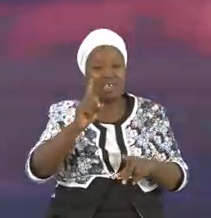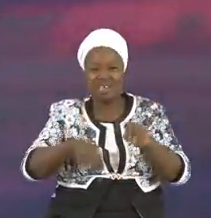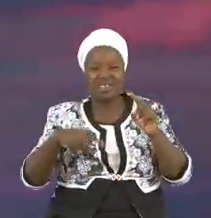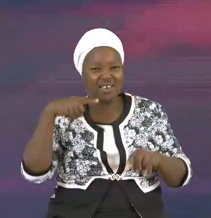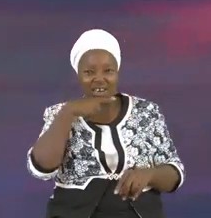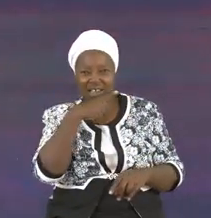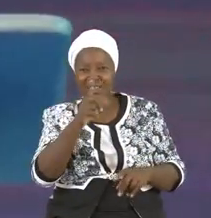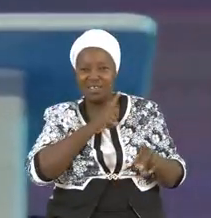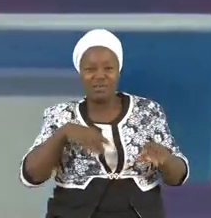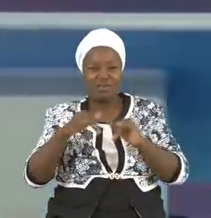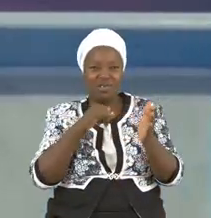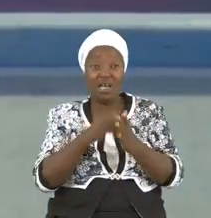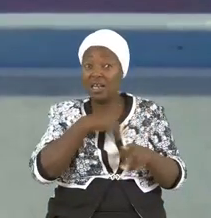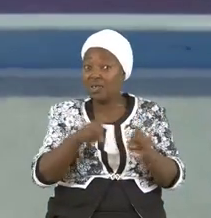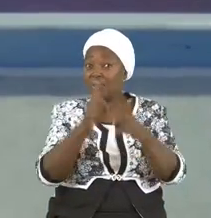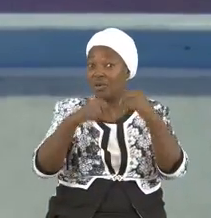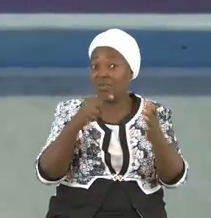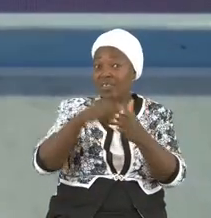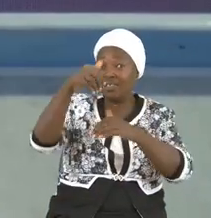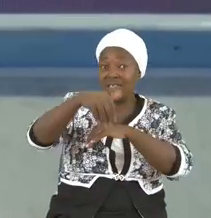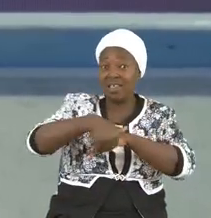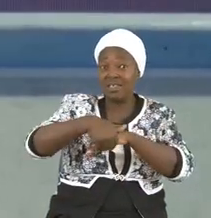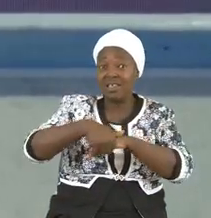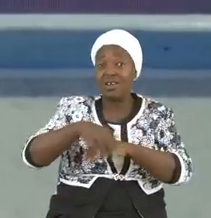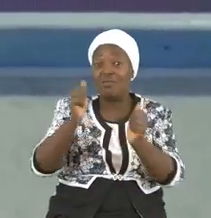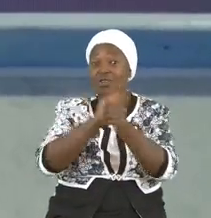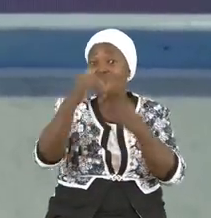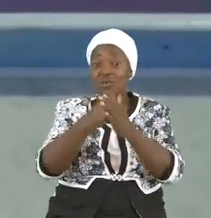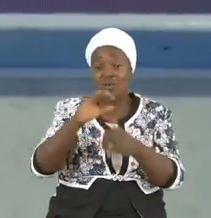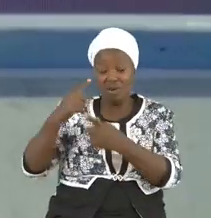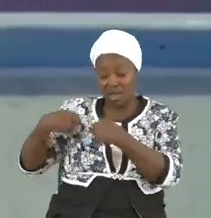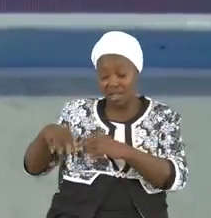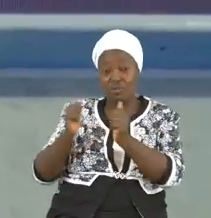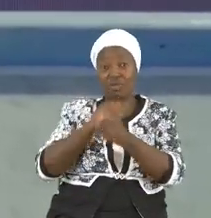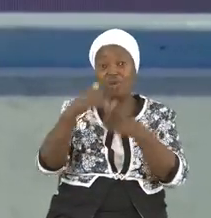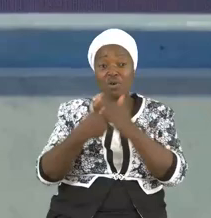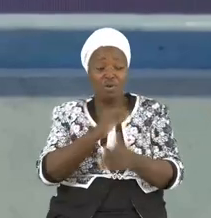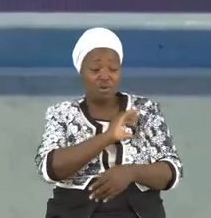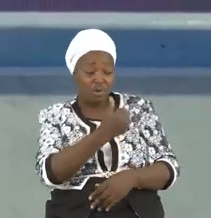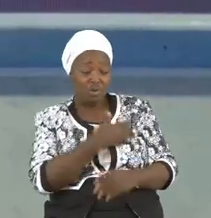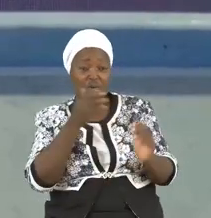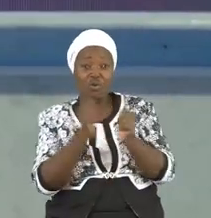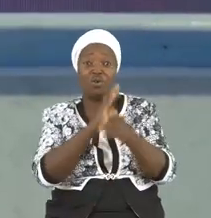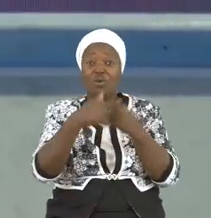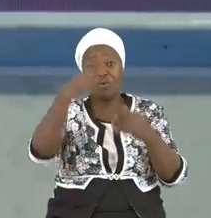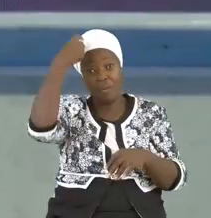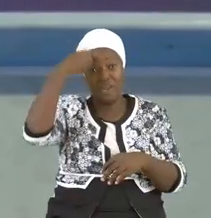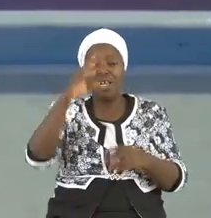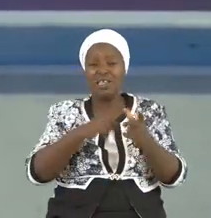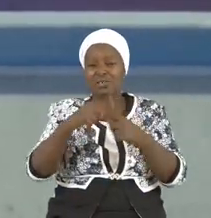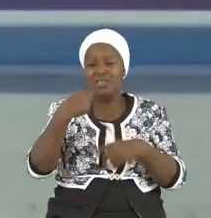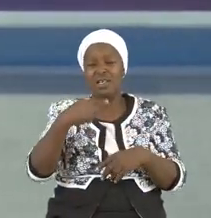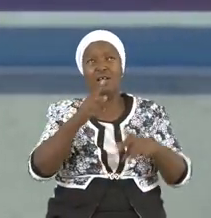your heart, all your soul, all your mind, and you say, Lord, here am I. I